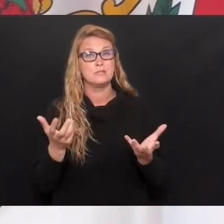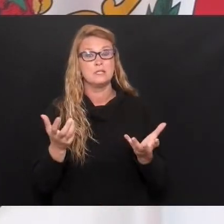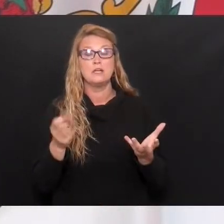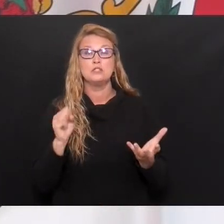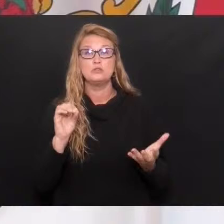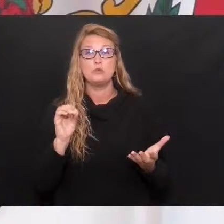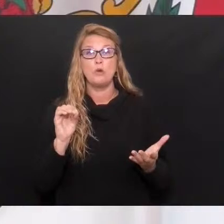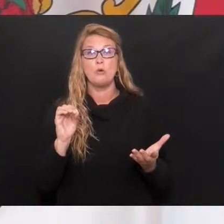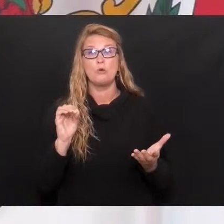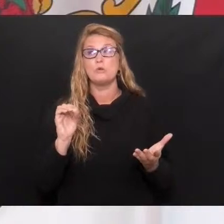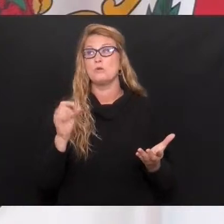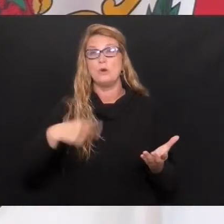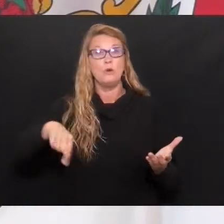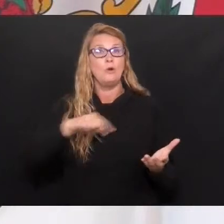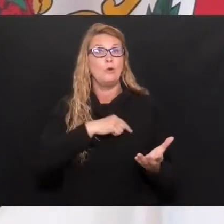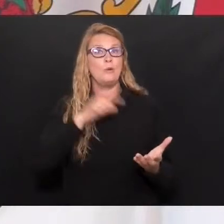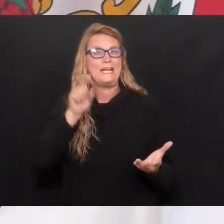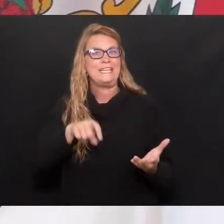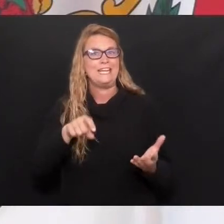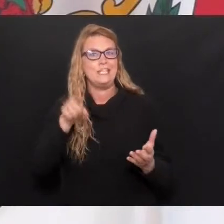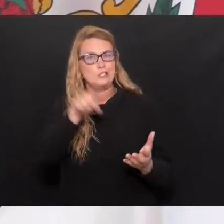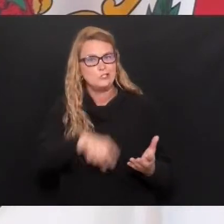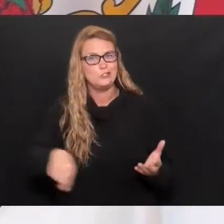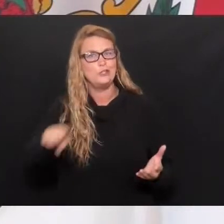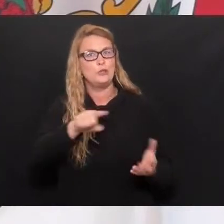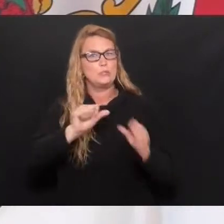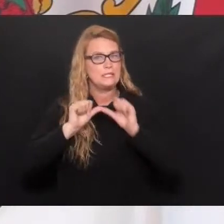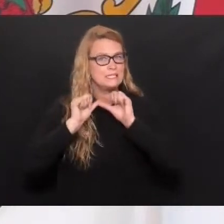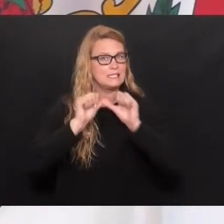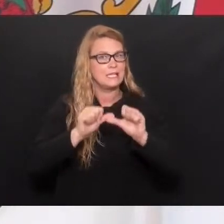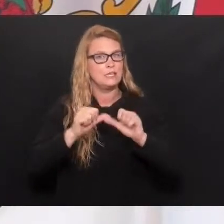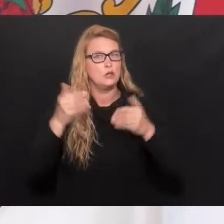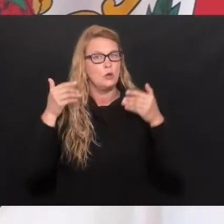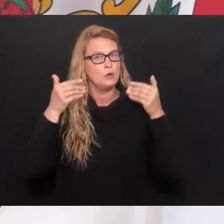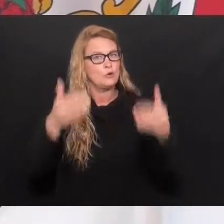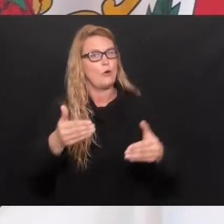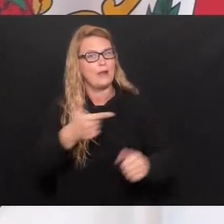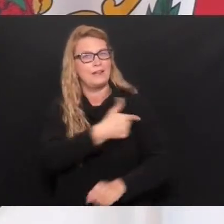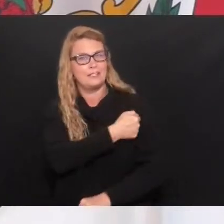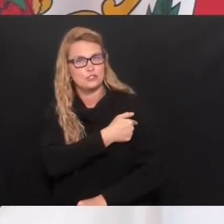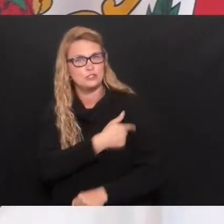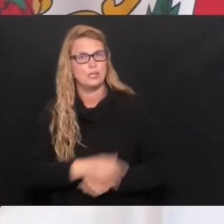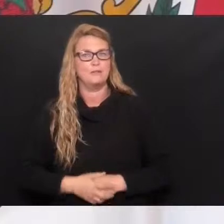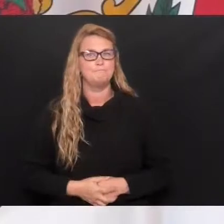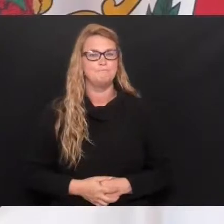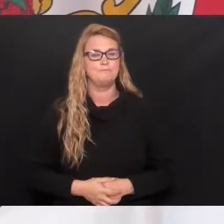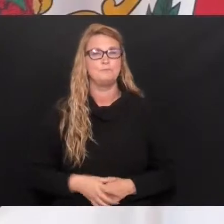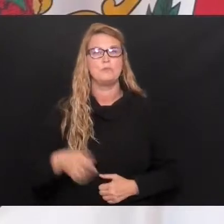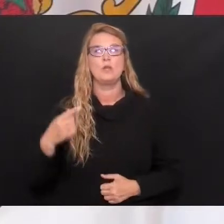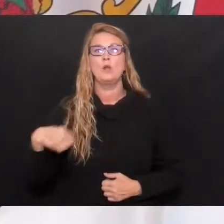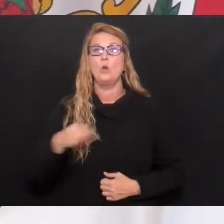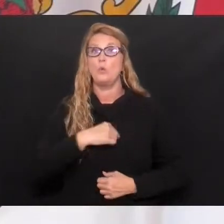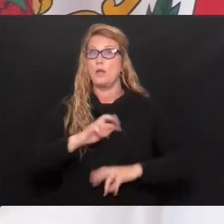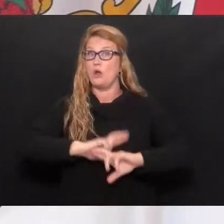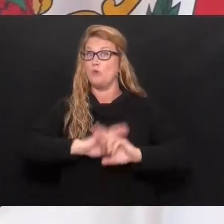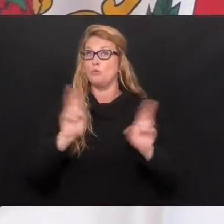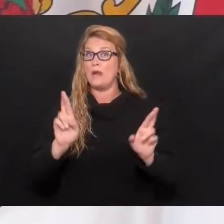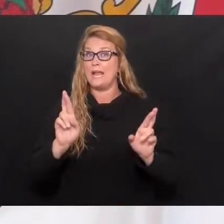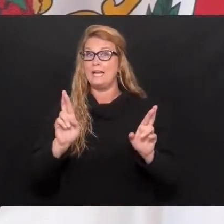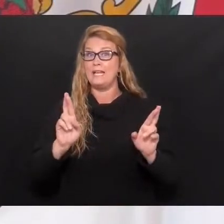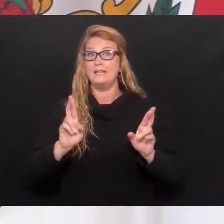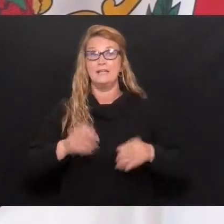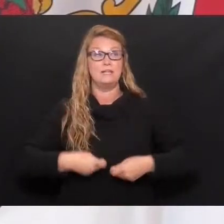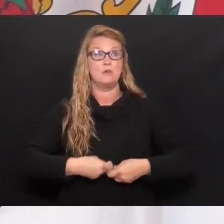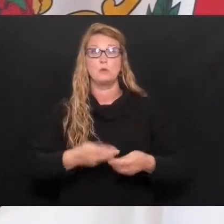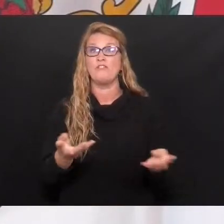unparalleled. So we need you to absolutely continue to go get vaccinated, and we'll stand ready to be able to get those shots